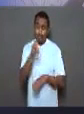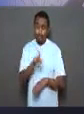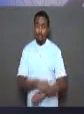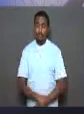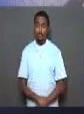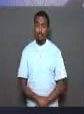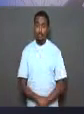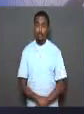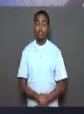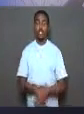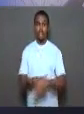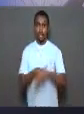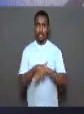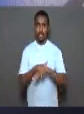English?